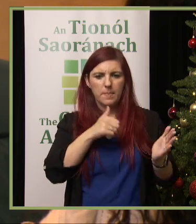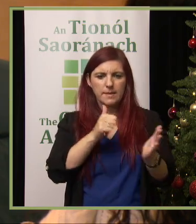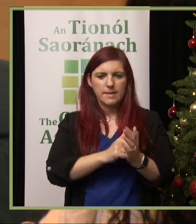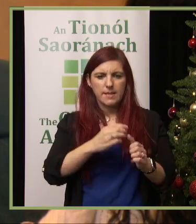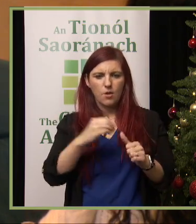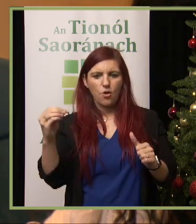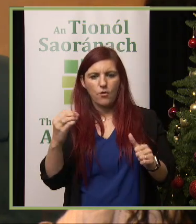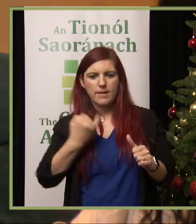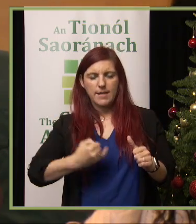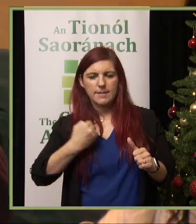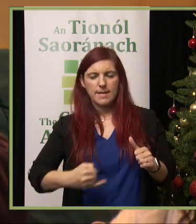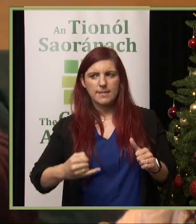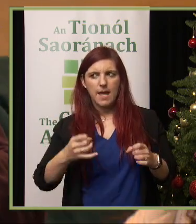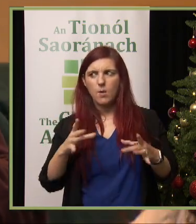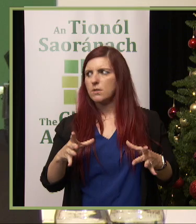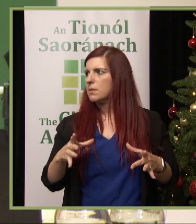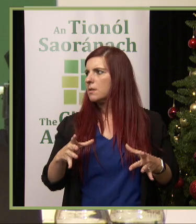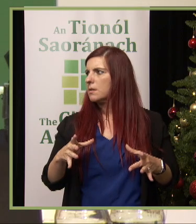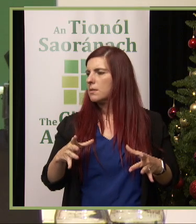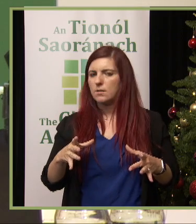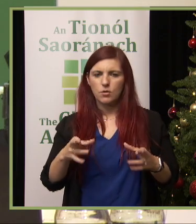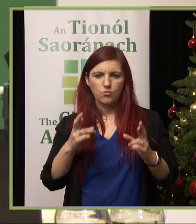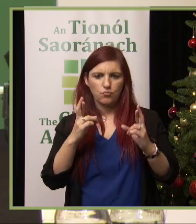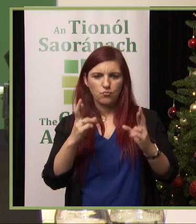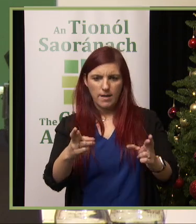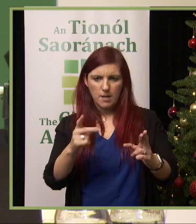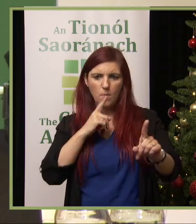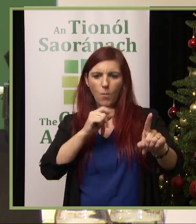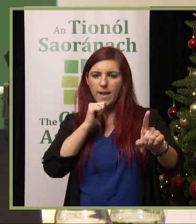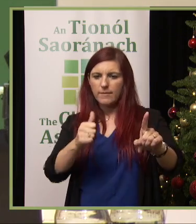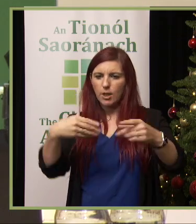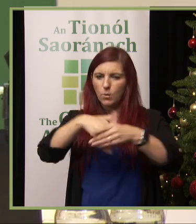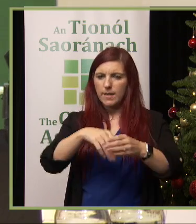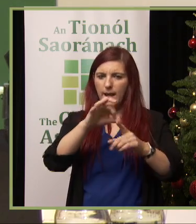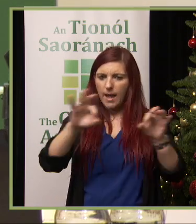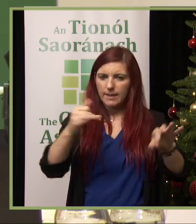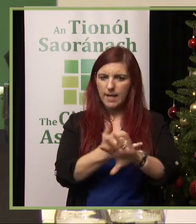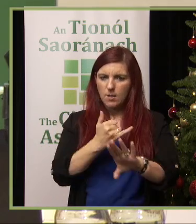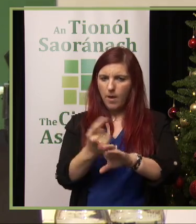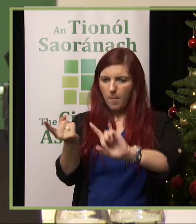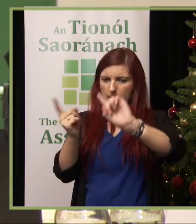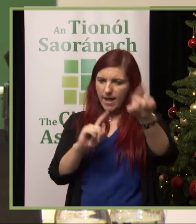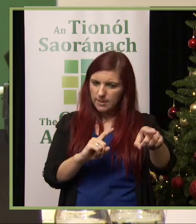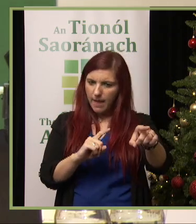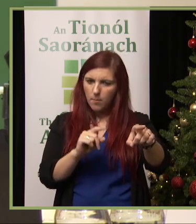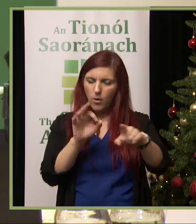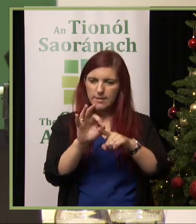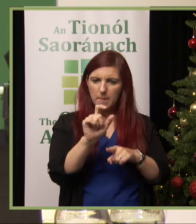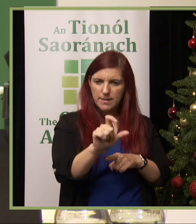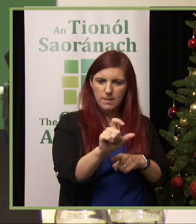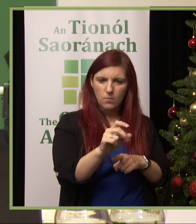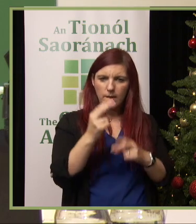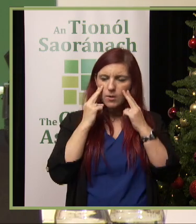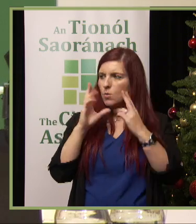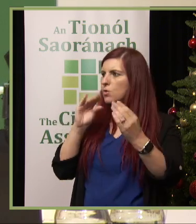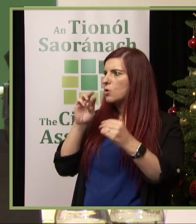hook there. Fair enough, but we haven't voted on including that line just yet. So I take your point, but we might come back to it. I think we need to talk to